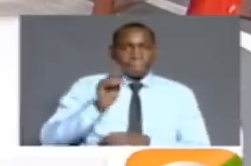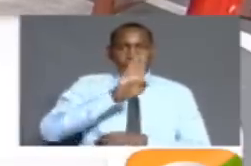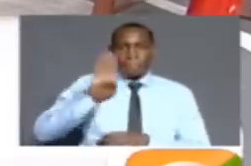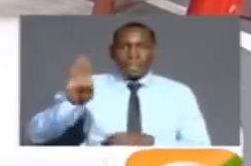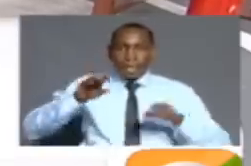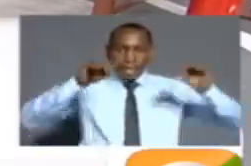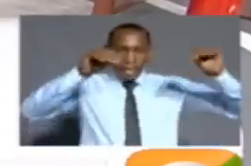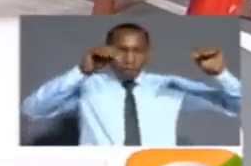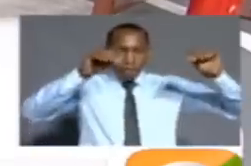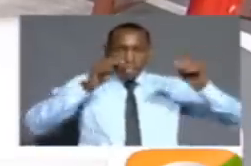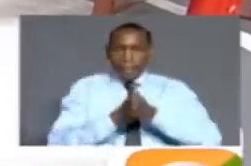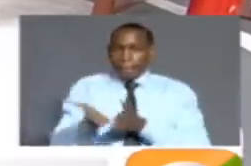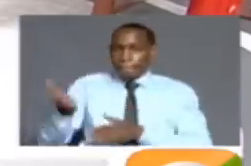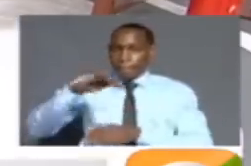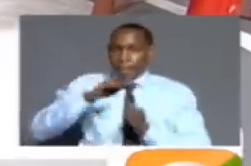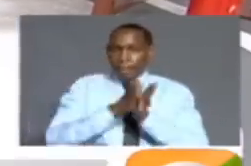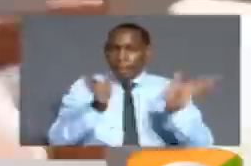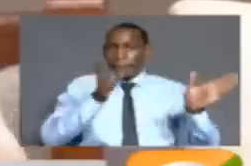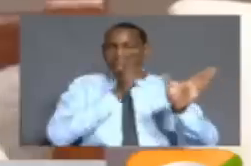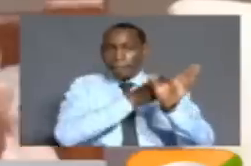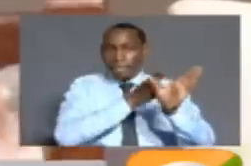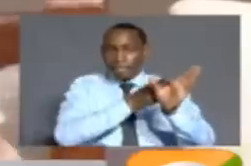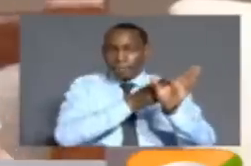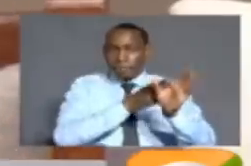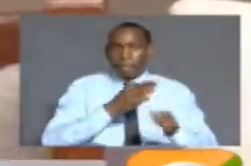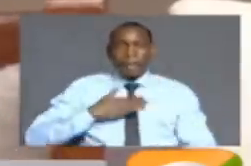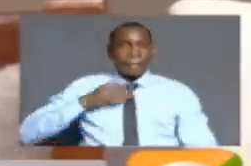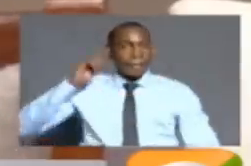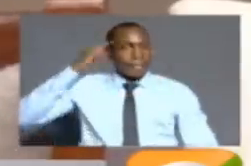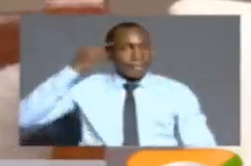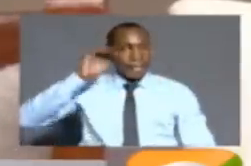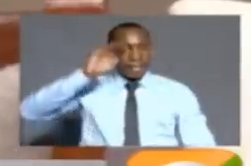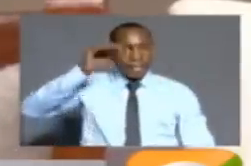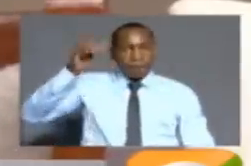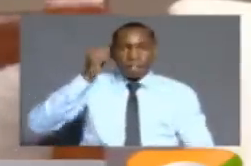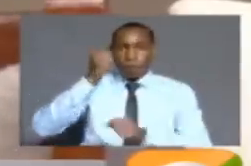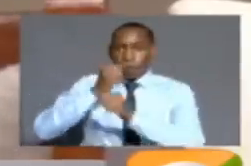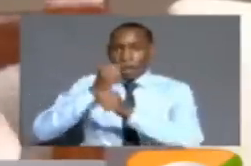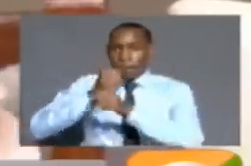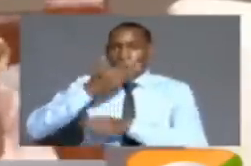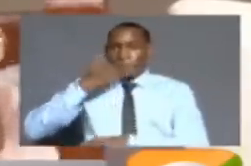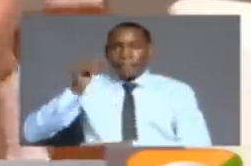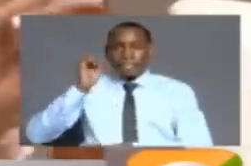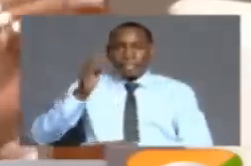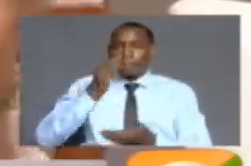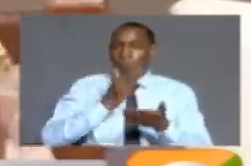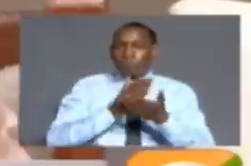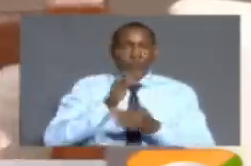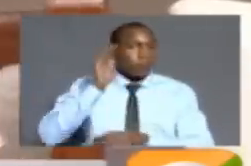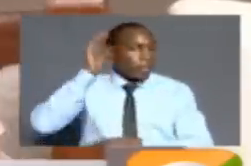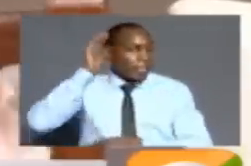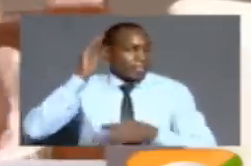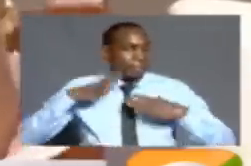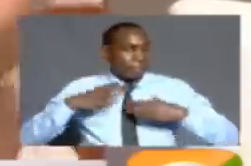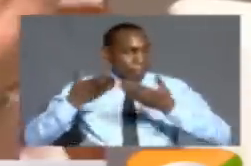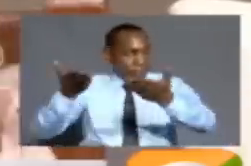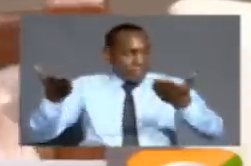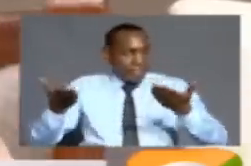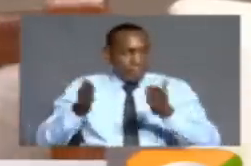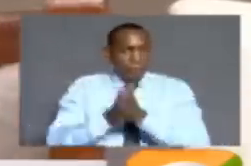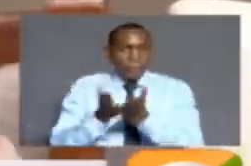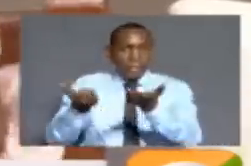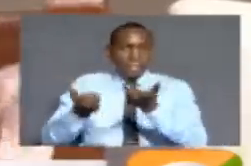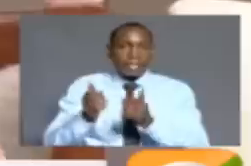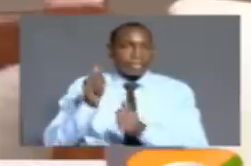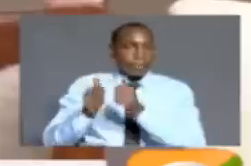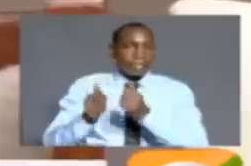to the public participation, which is what you're talking about. Yes. I think counties would do better if they really listened to their people and what the needs of those